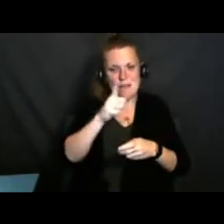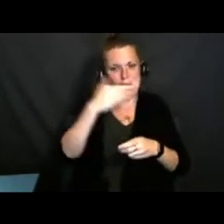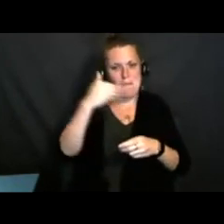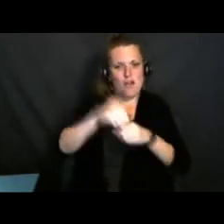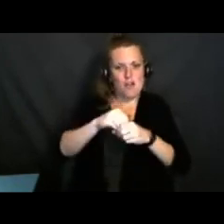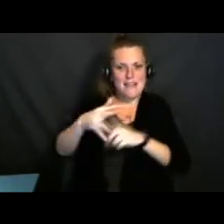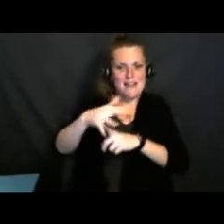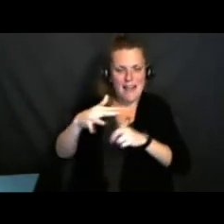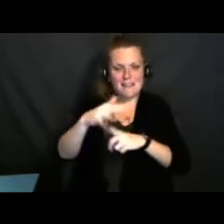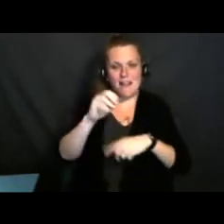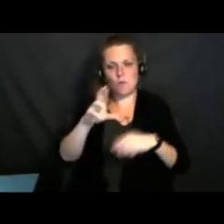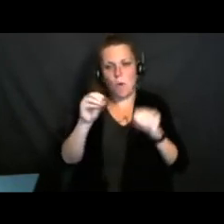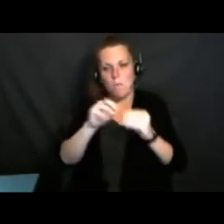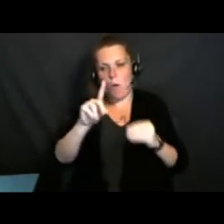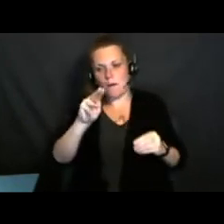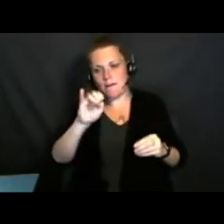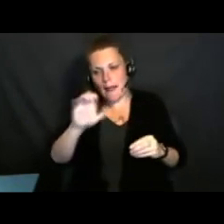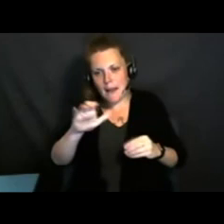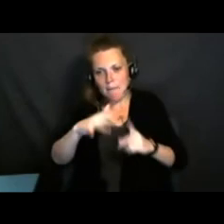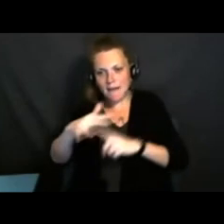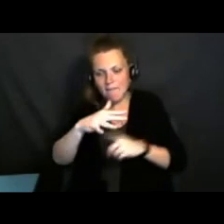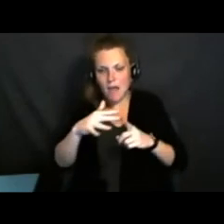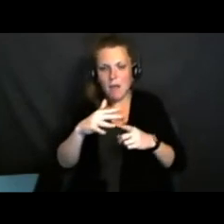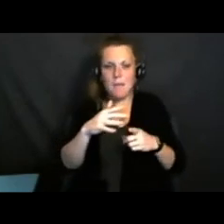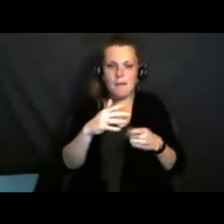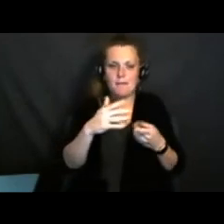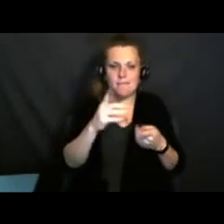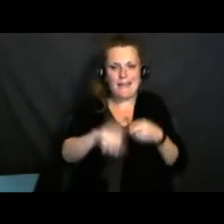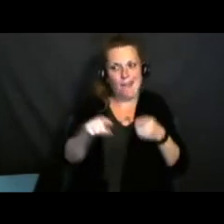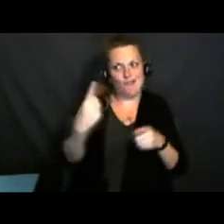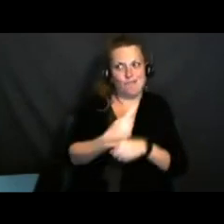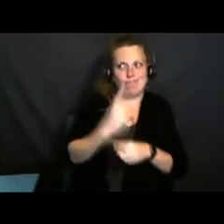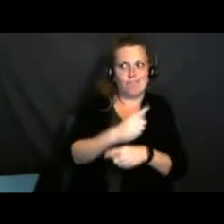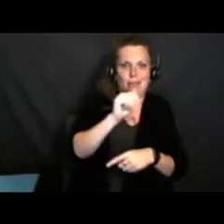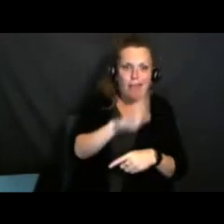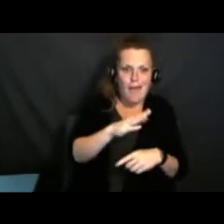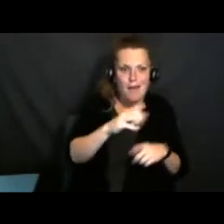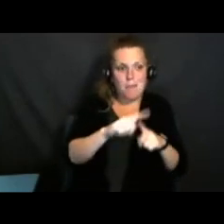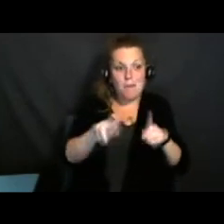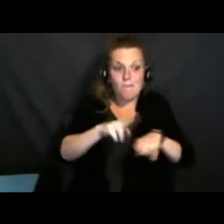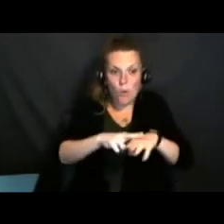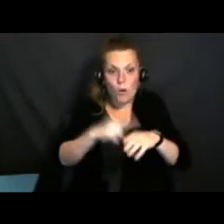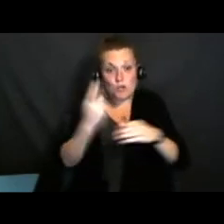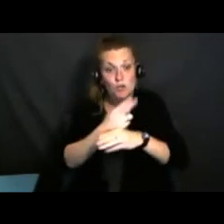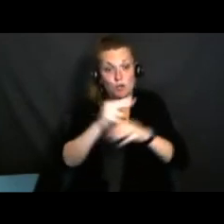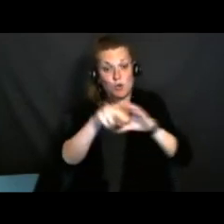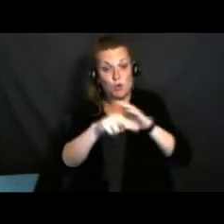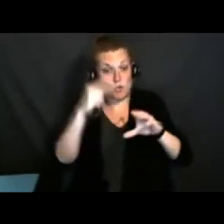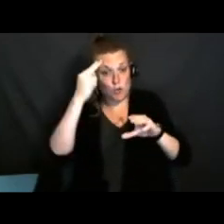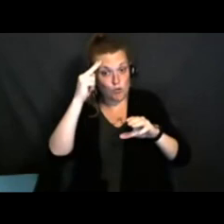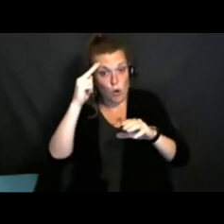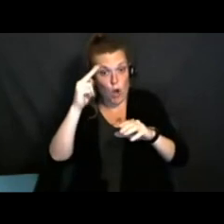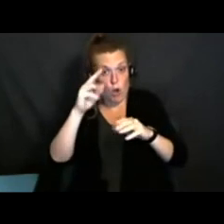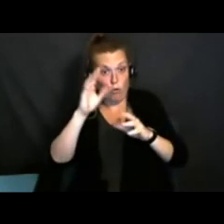environment than a typical lab study. But of course, there are restrictions that come with neuroimaging methods, but maybe it would